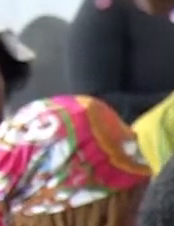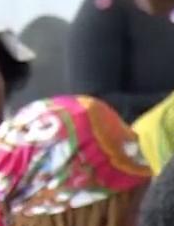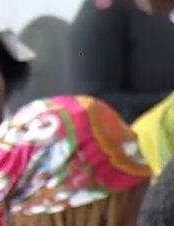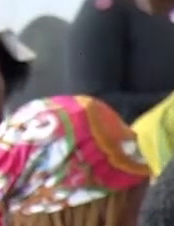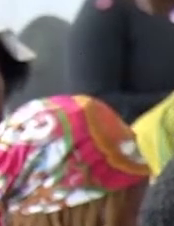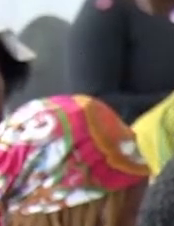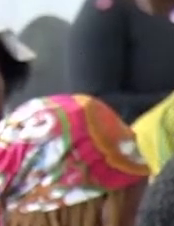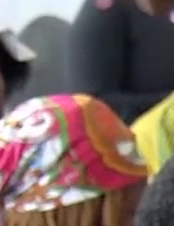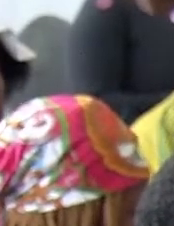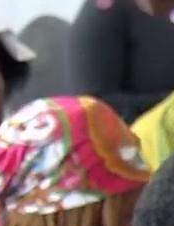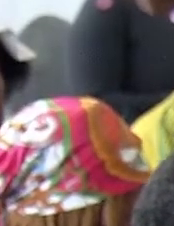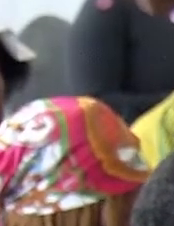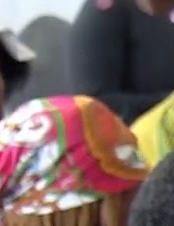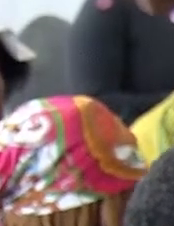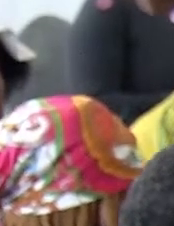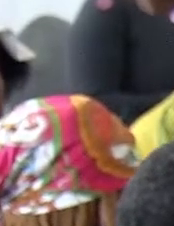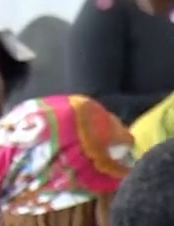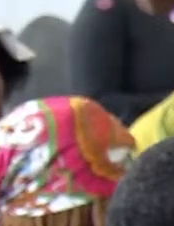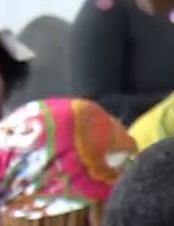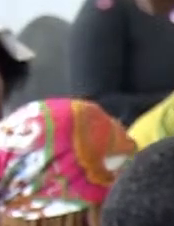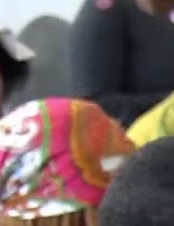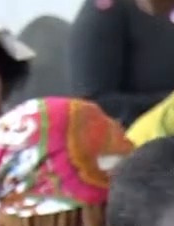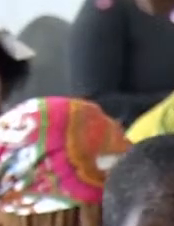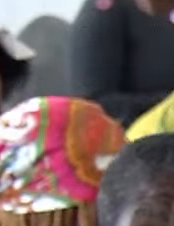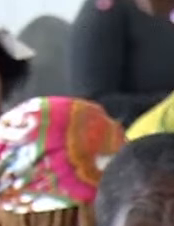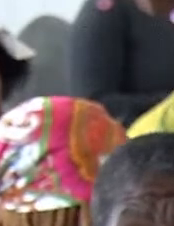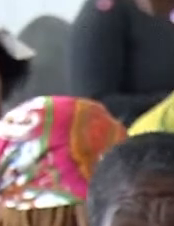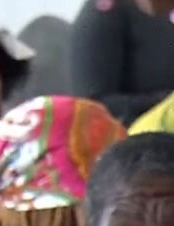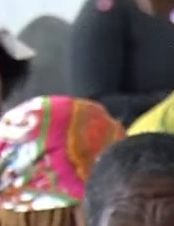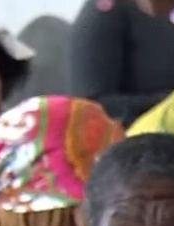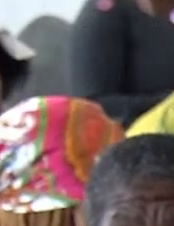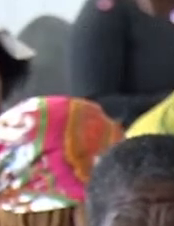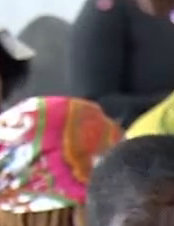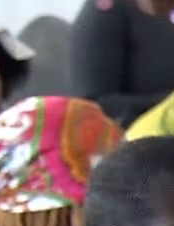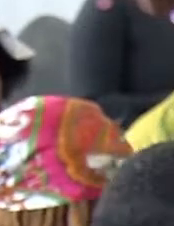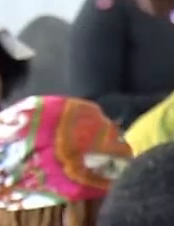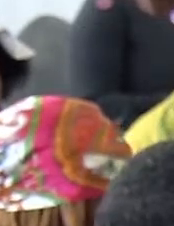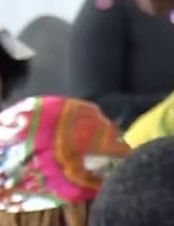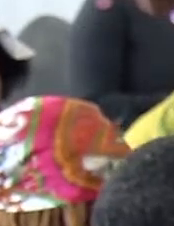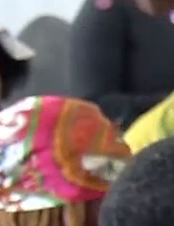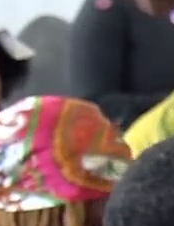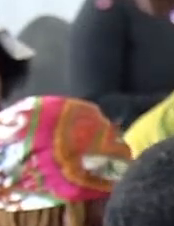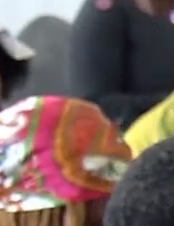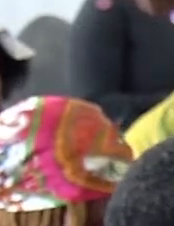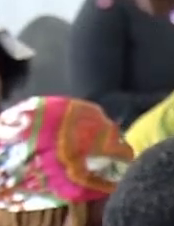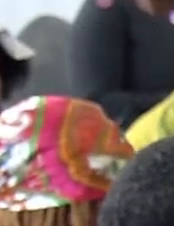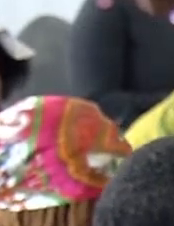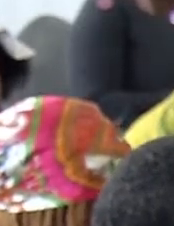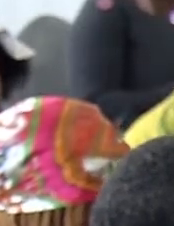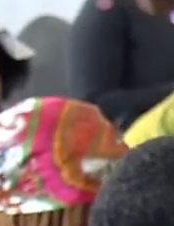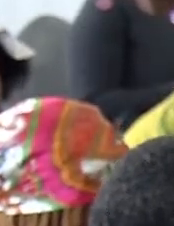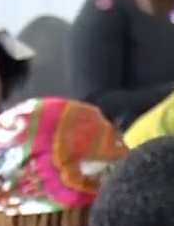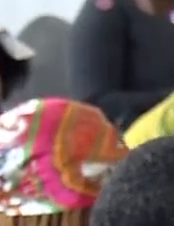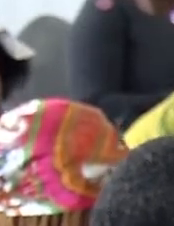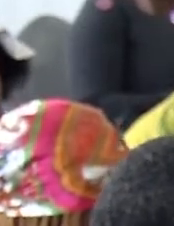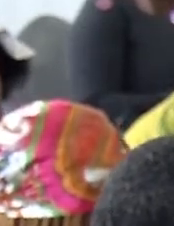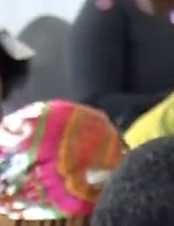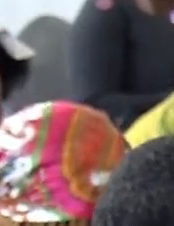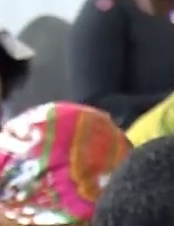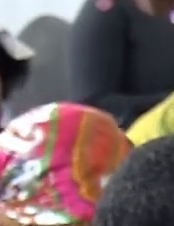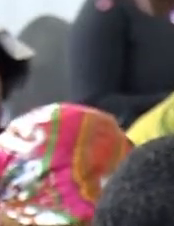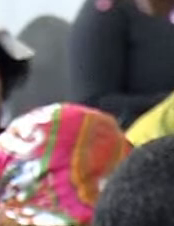a go gotela go eta tekanyo kgante eo ke ntlha e notsi hela. Because the earth